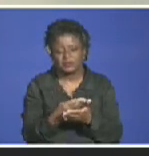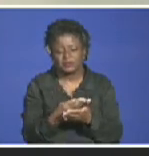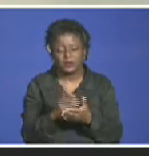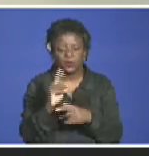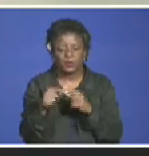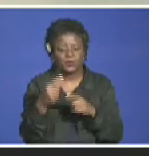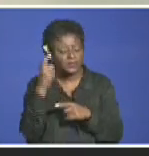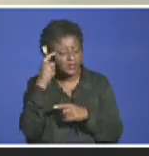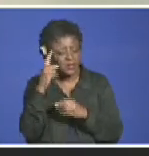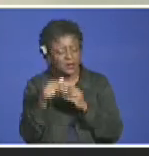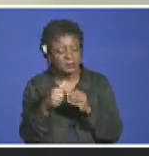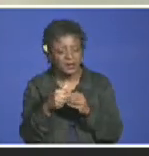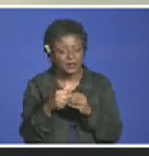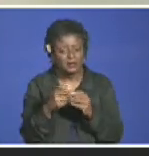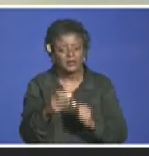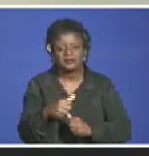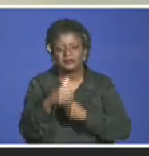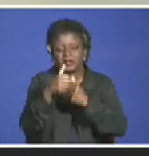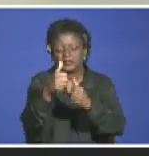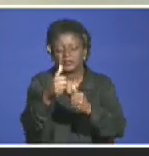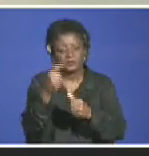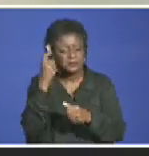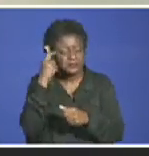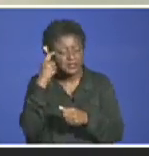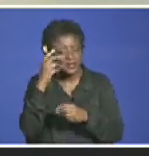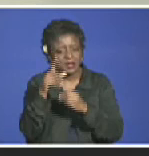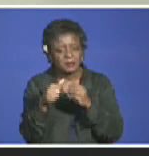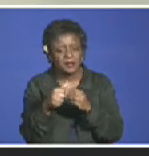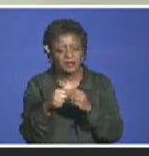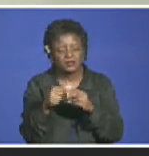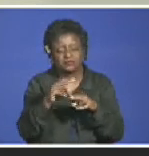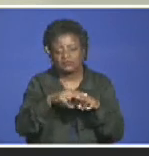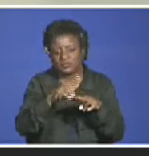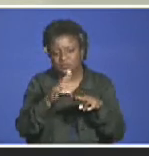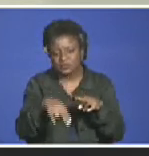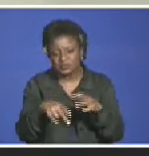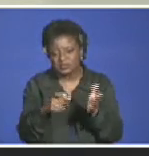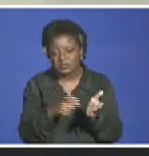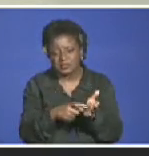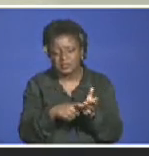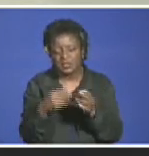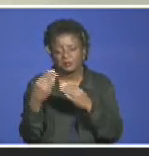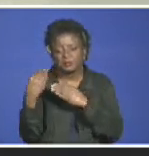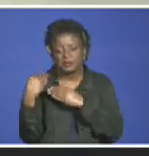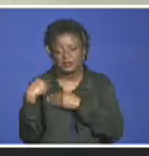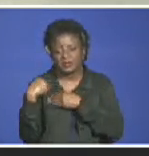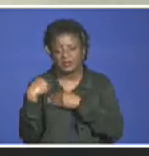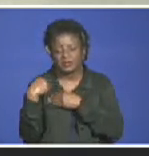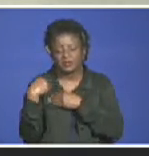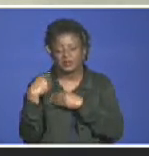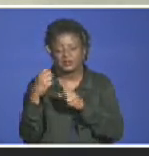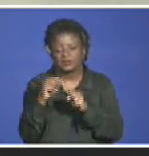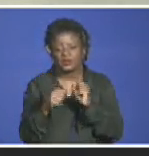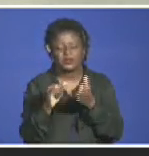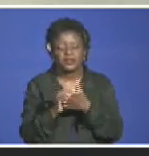think about focusing on comfortably reducing the debt burden over the medium term so that the government can respond